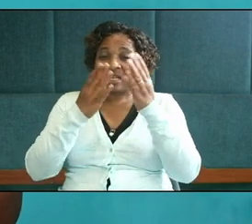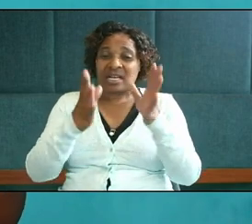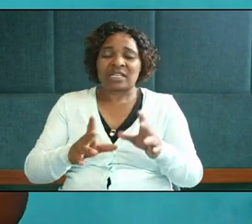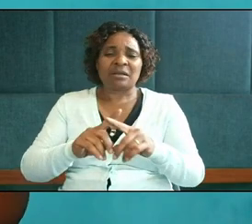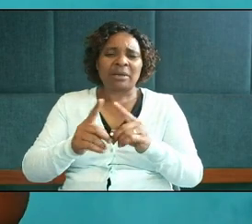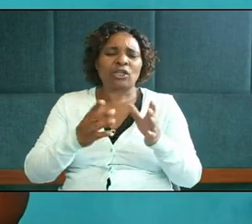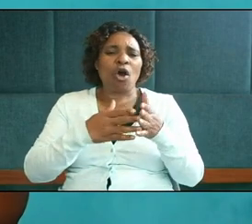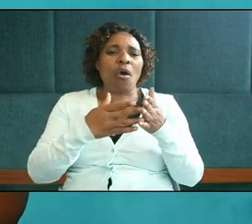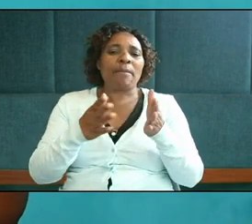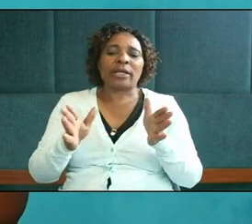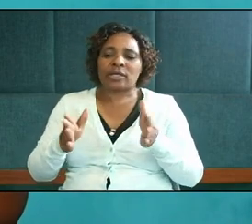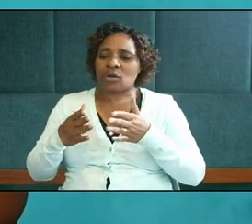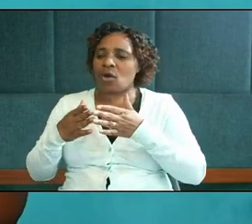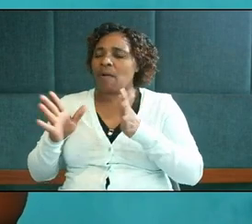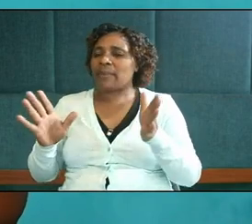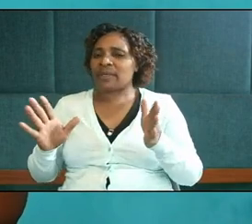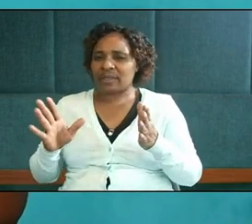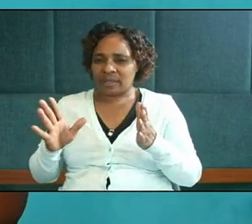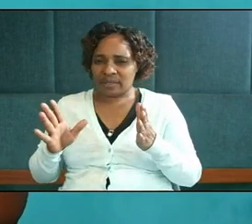openly